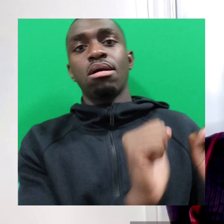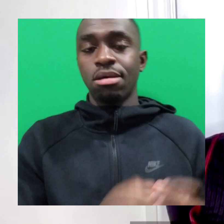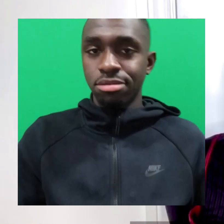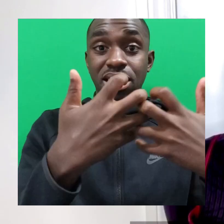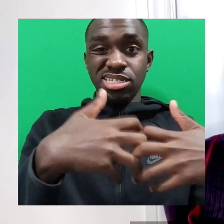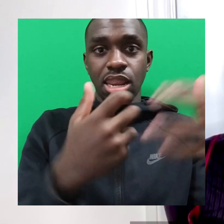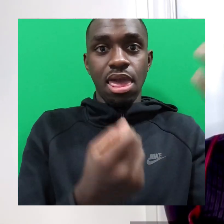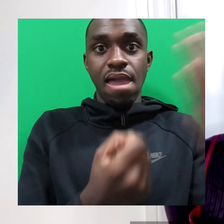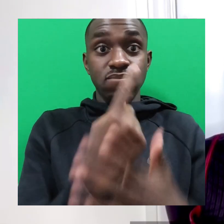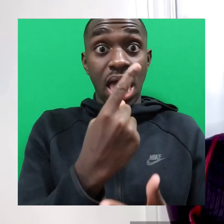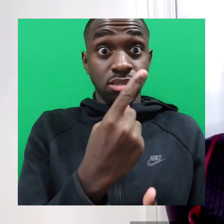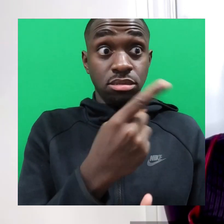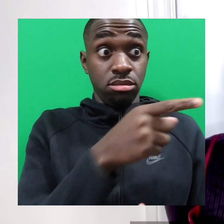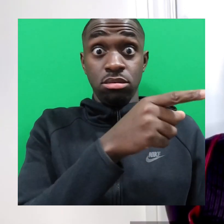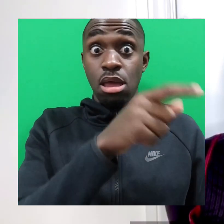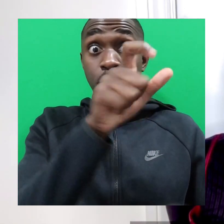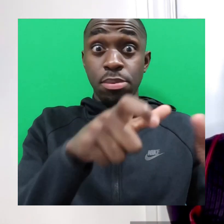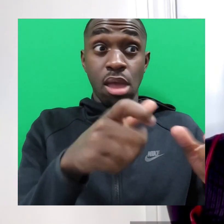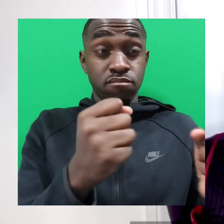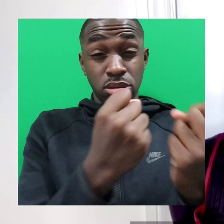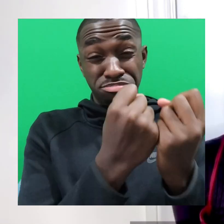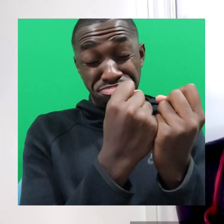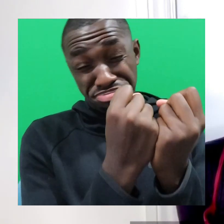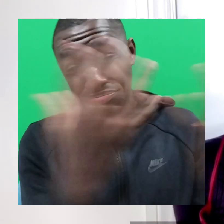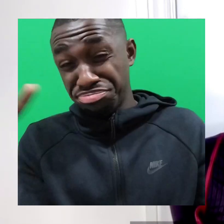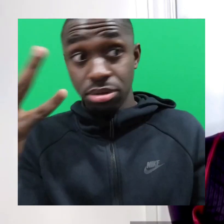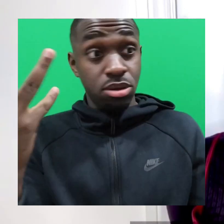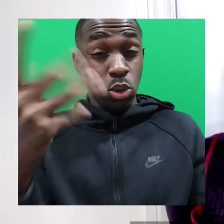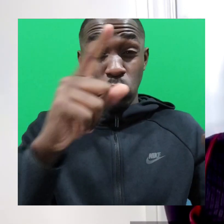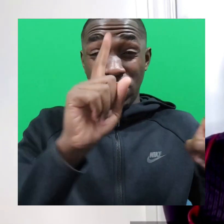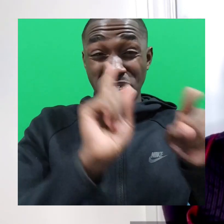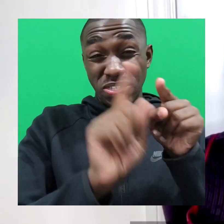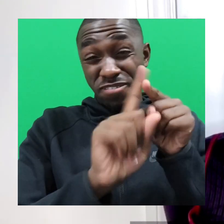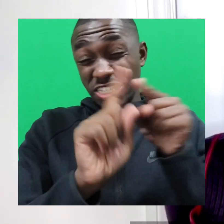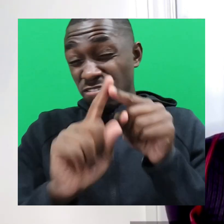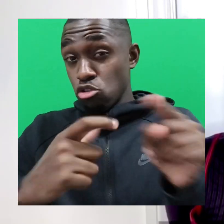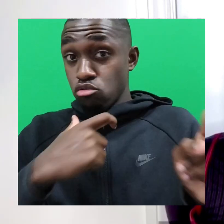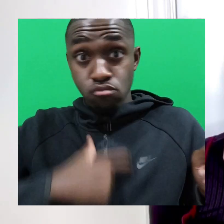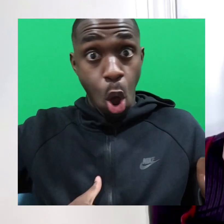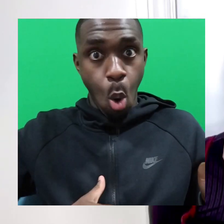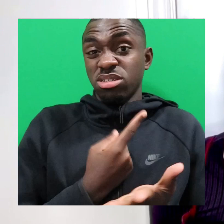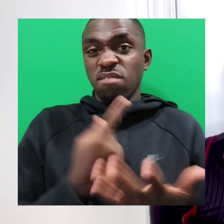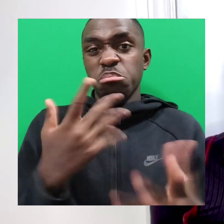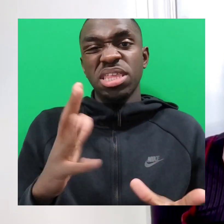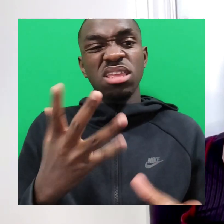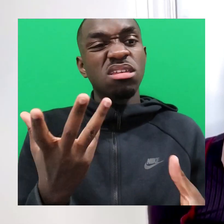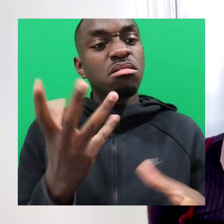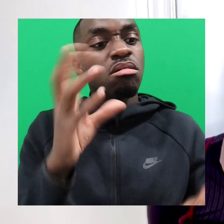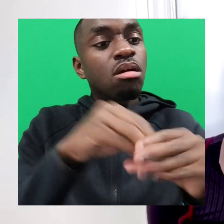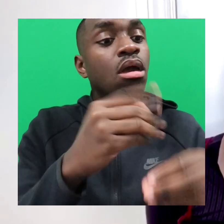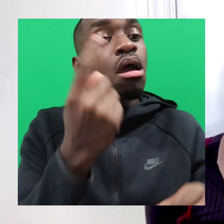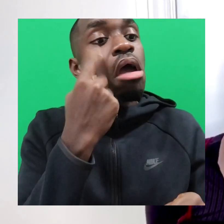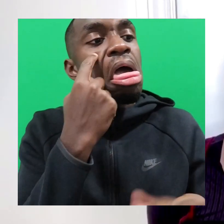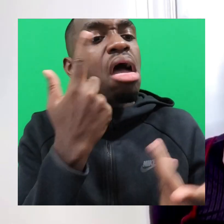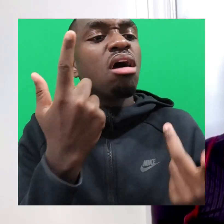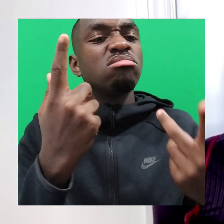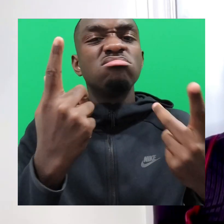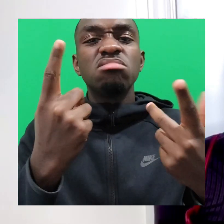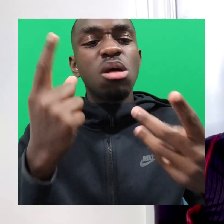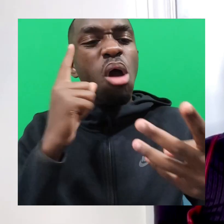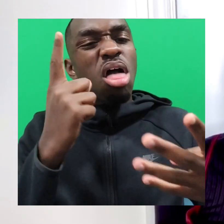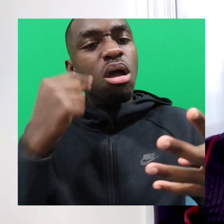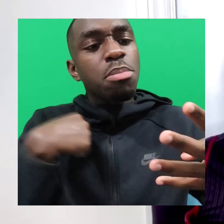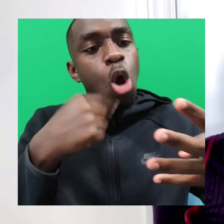doing my job as a marketing and PR assistant. While I was doing my research, I was